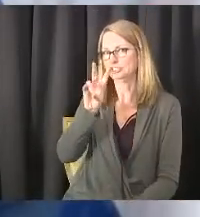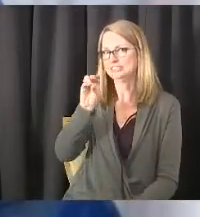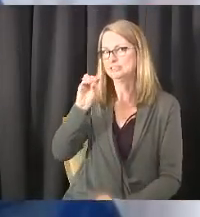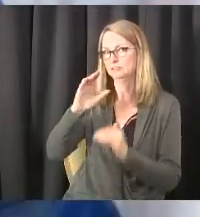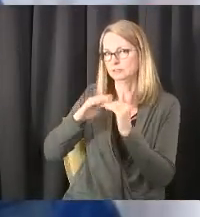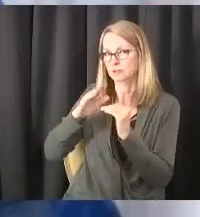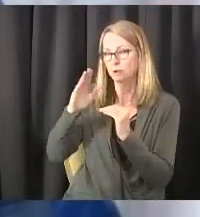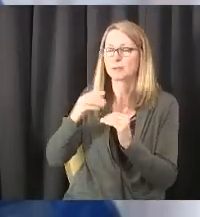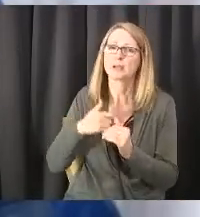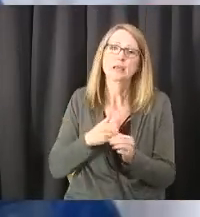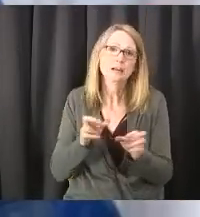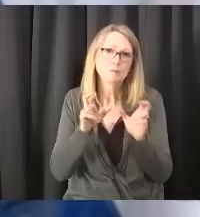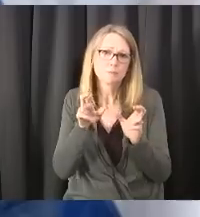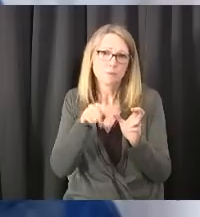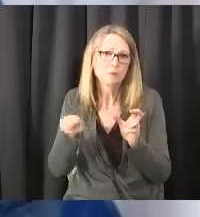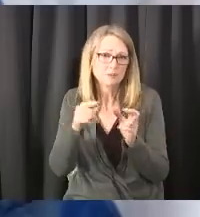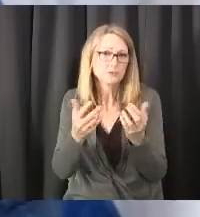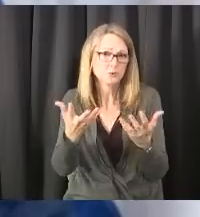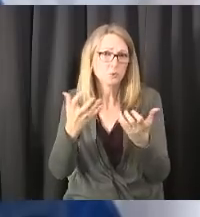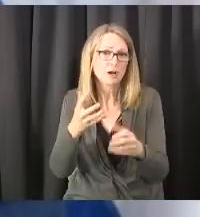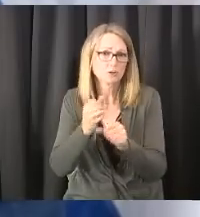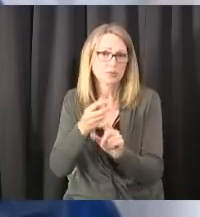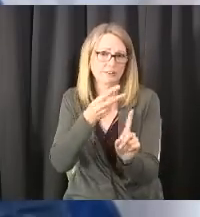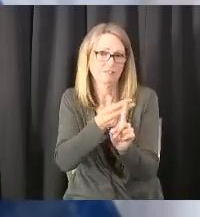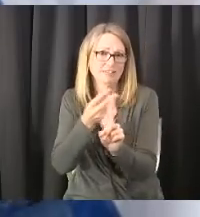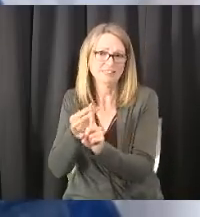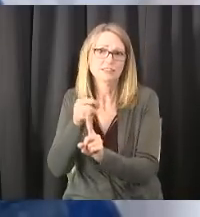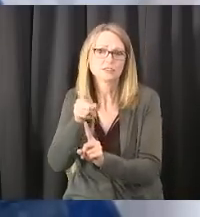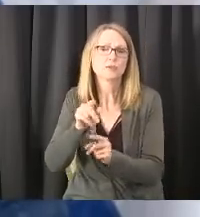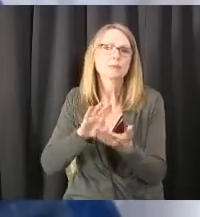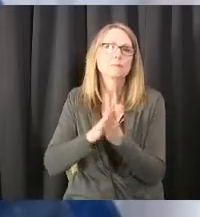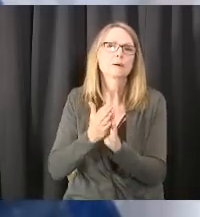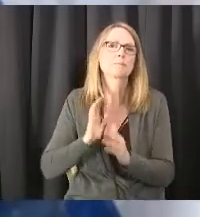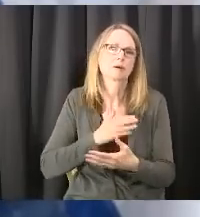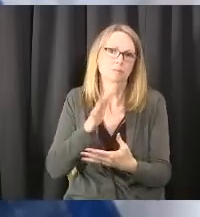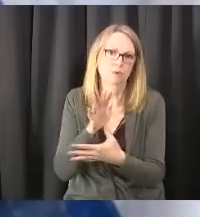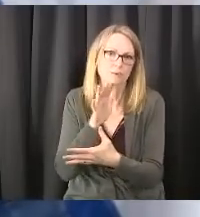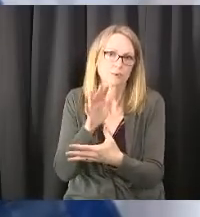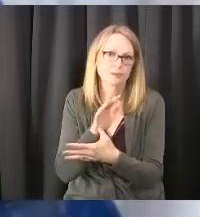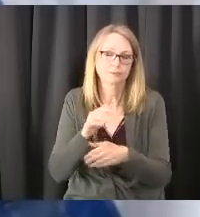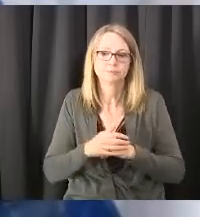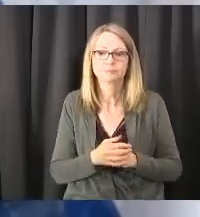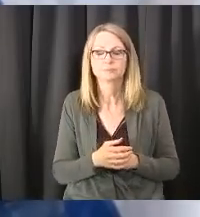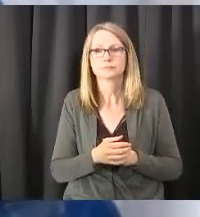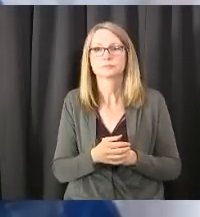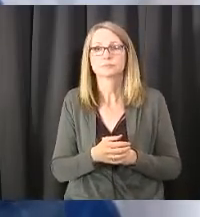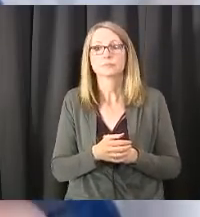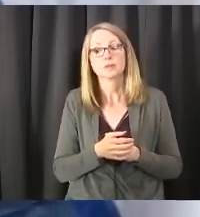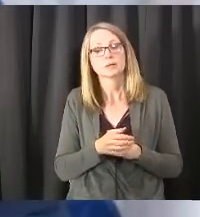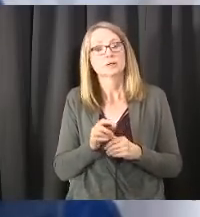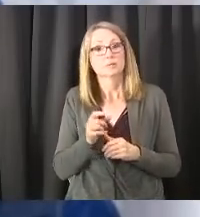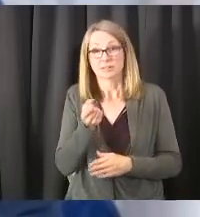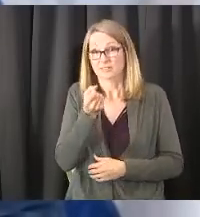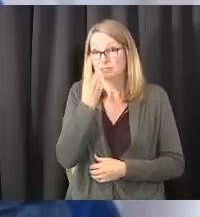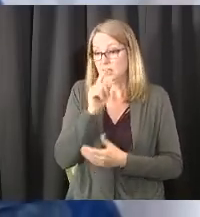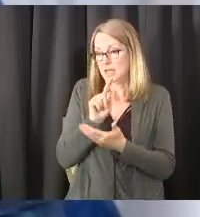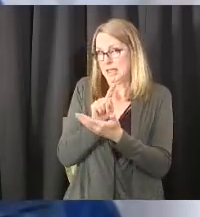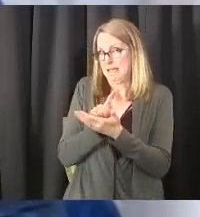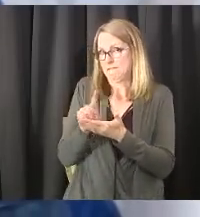is the priority for now. So the challenge that we face is week by week, we don't know exactly how many doses we receive, making it